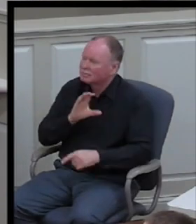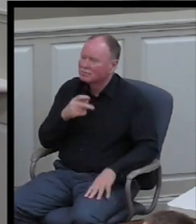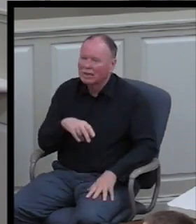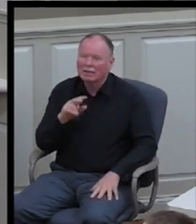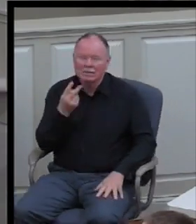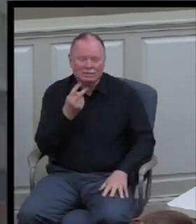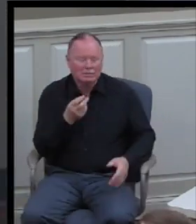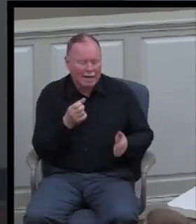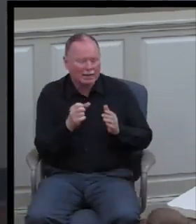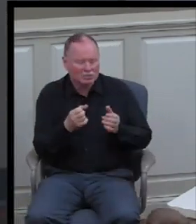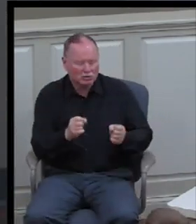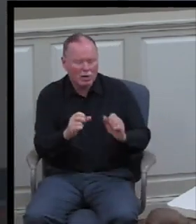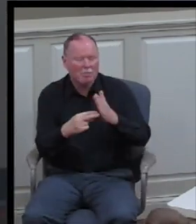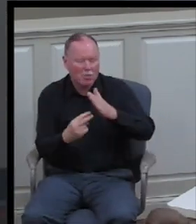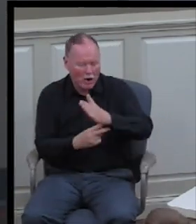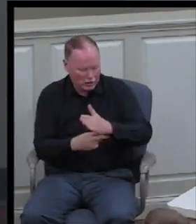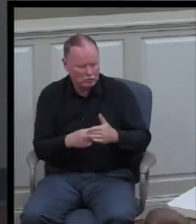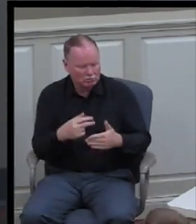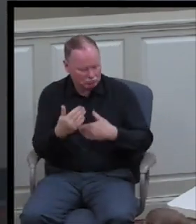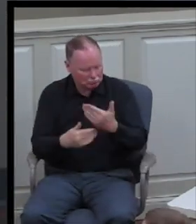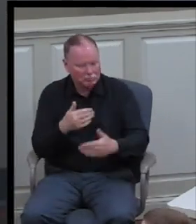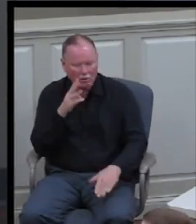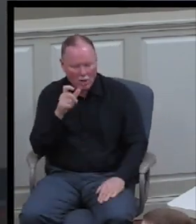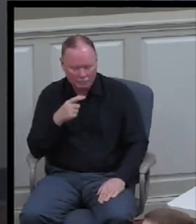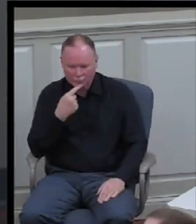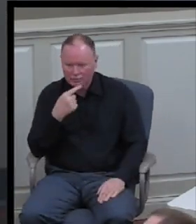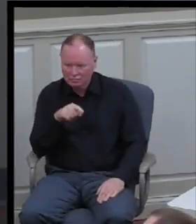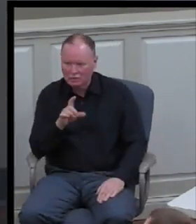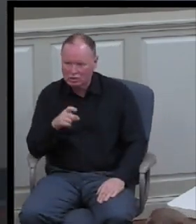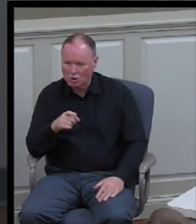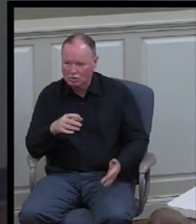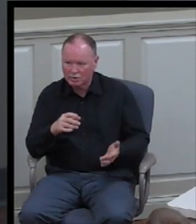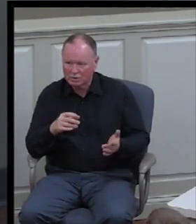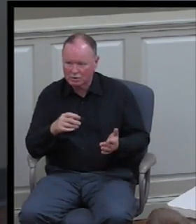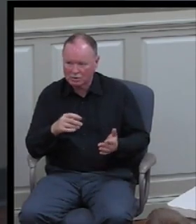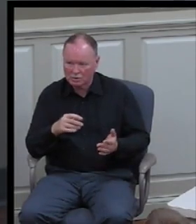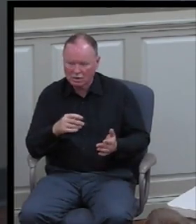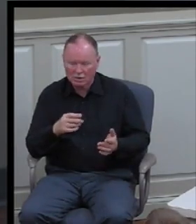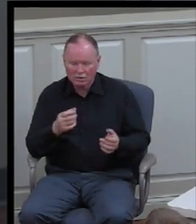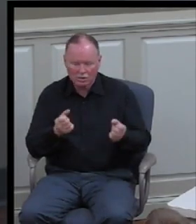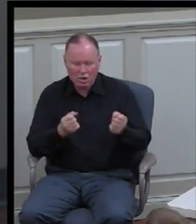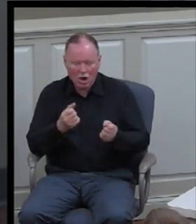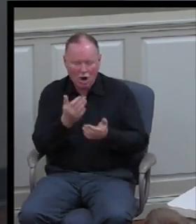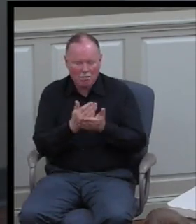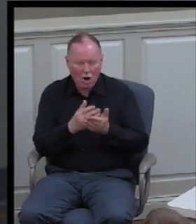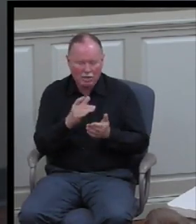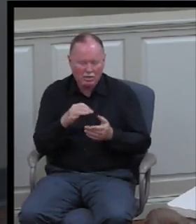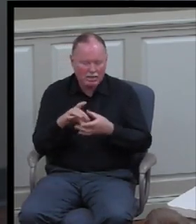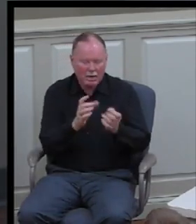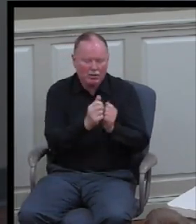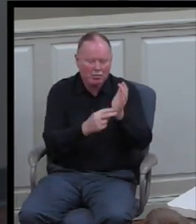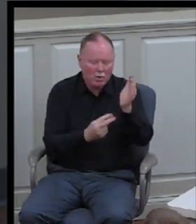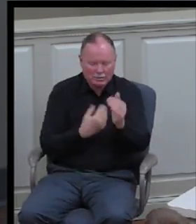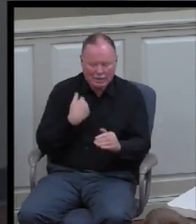Bridge is doing real well. They've placed the beams for the vehicular bridge part of it last Monday.